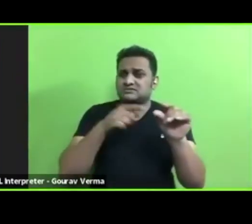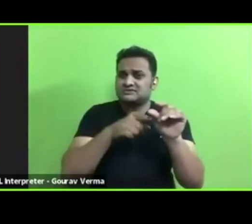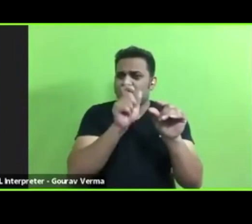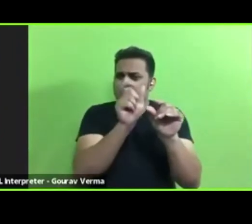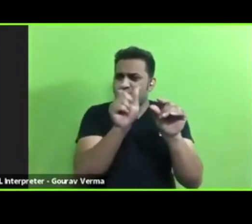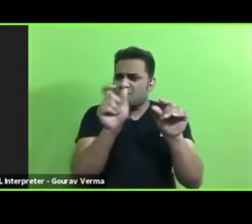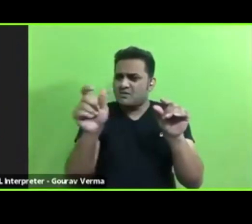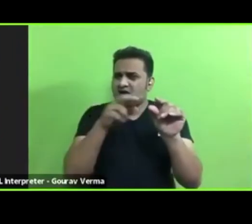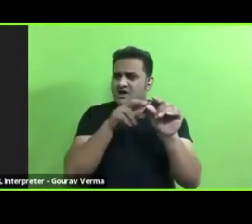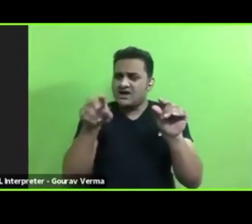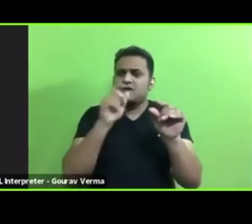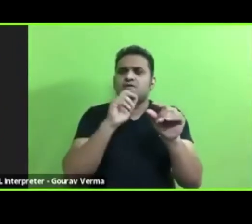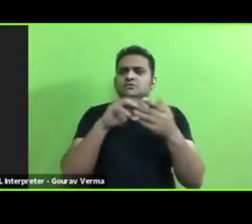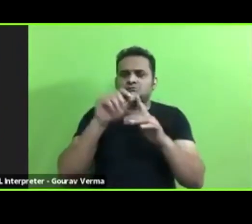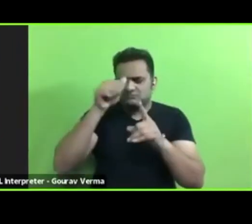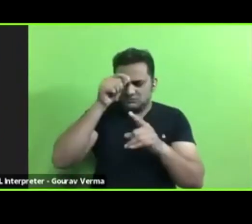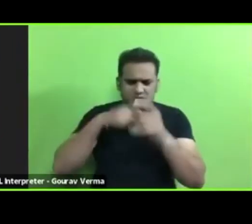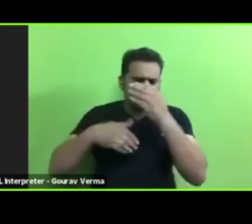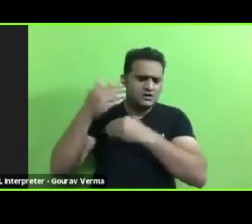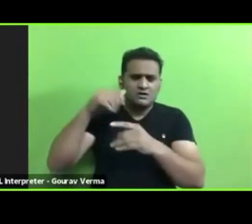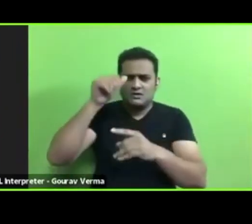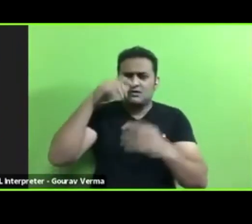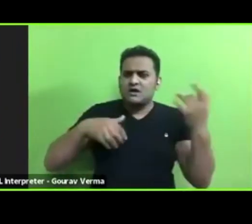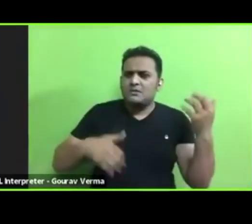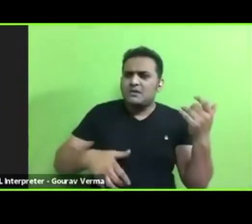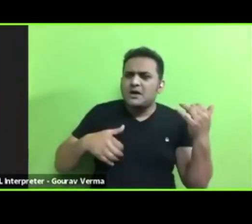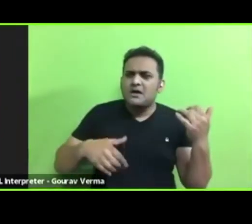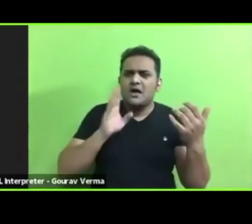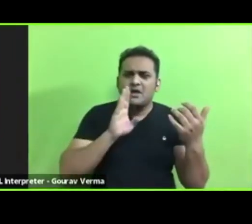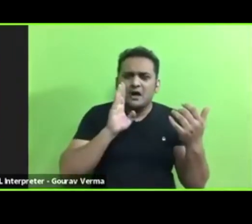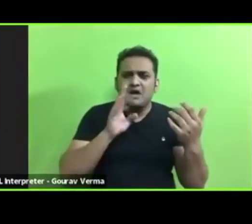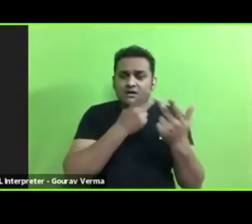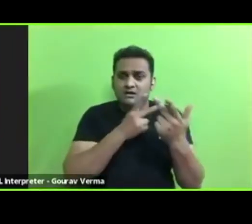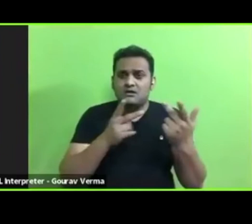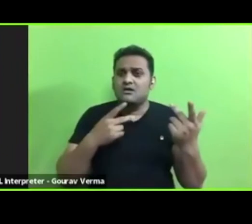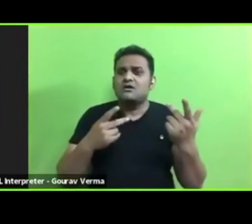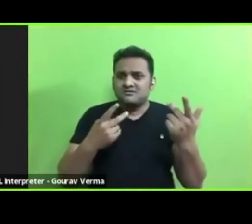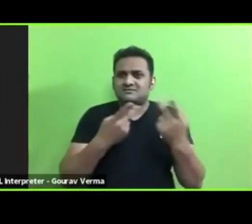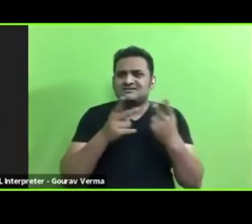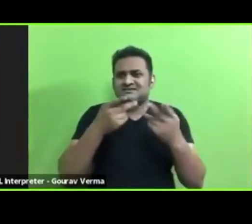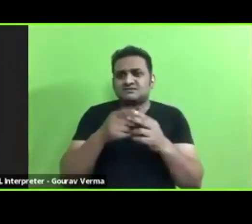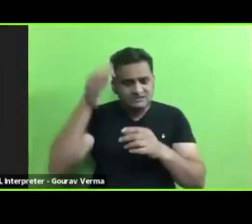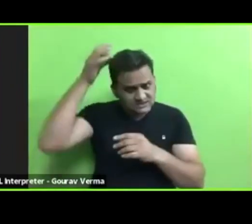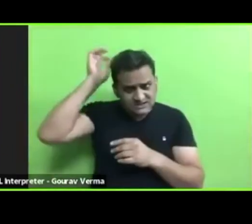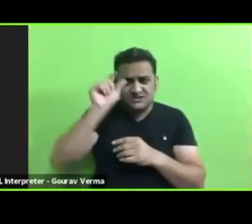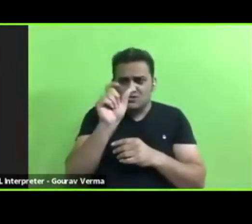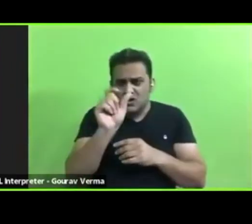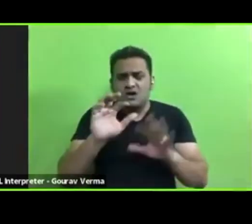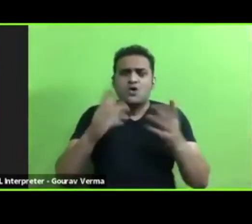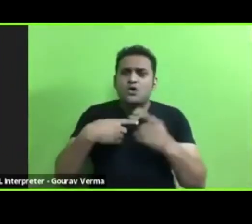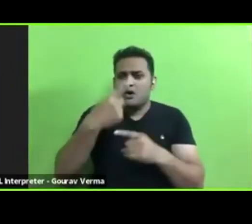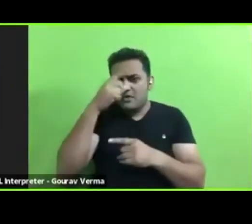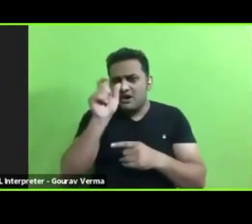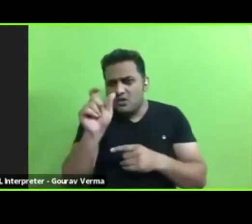are words like classical, Shastriya Sangeet, folk music. You may use a Sanskrit word, use a Marathi word, use a Hindi